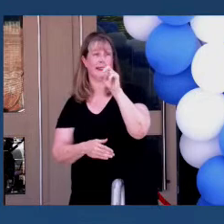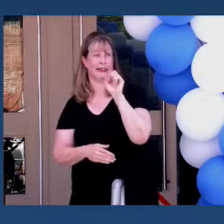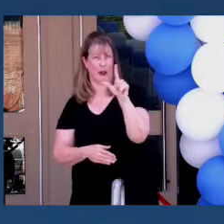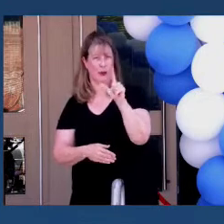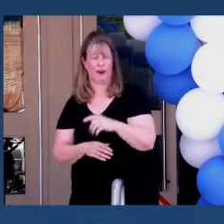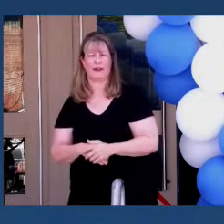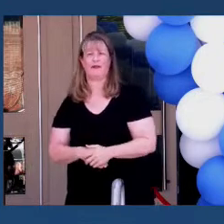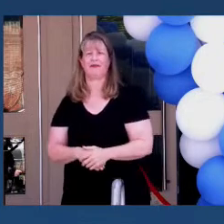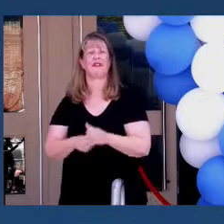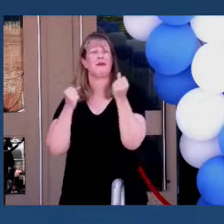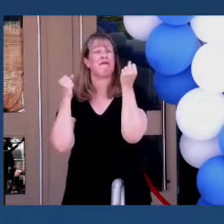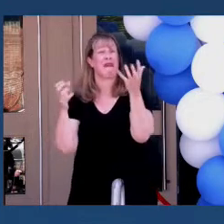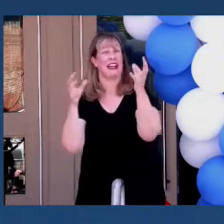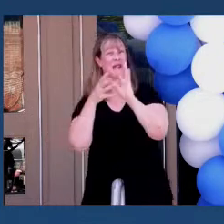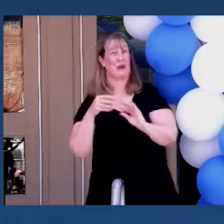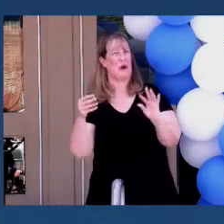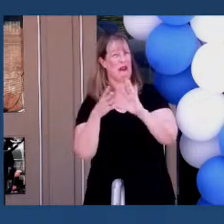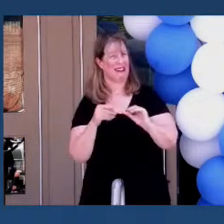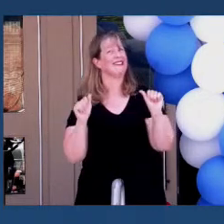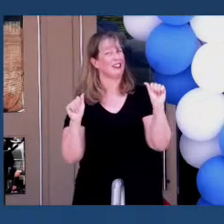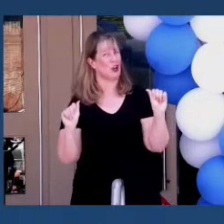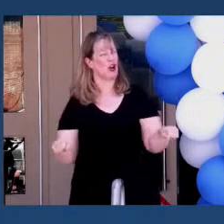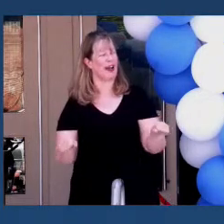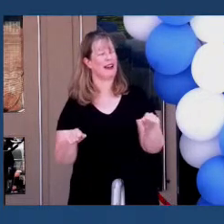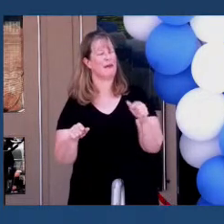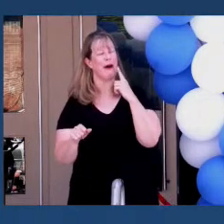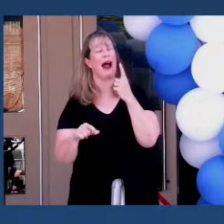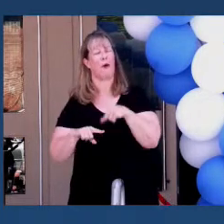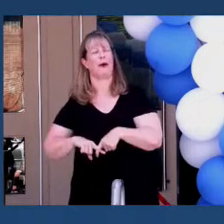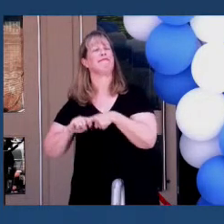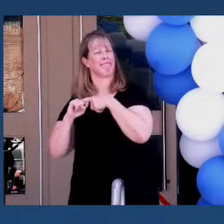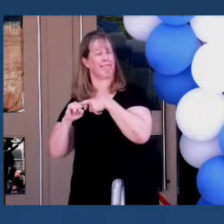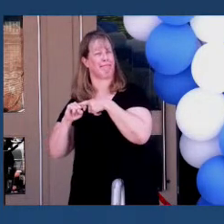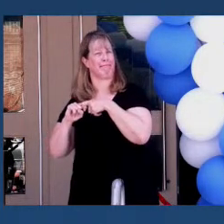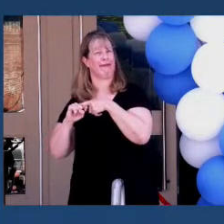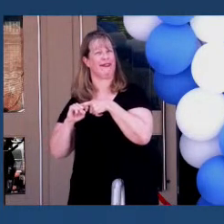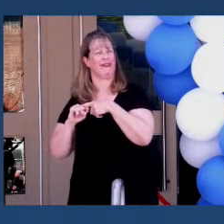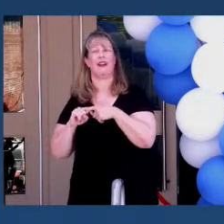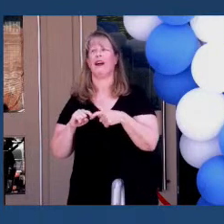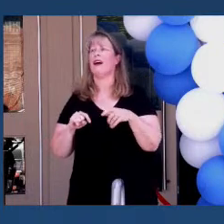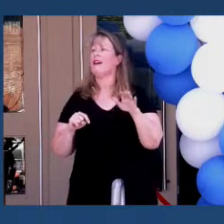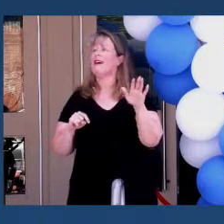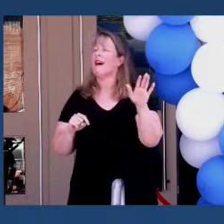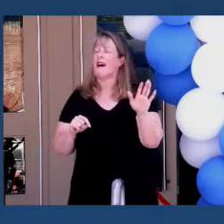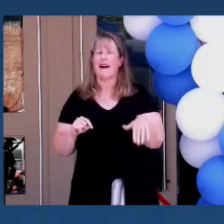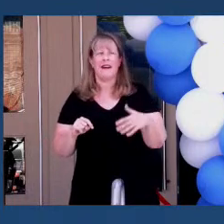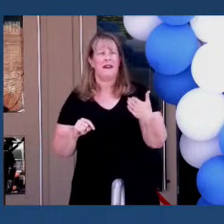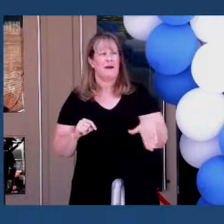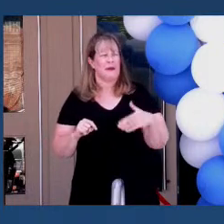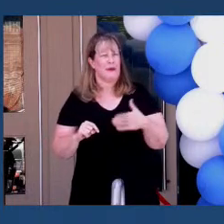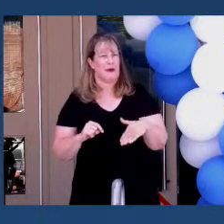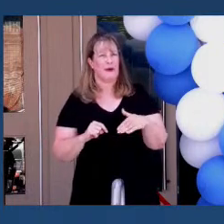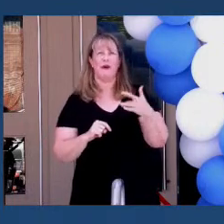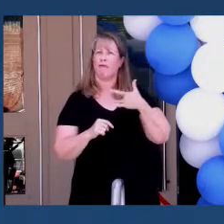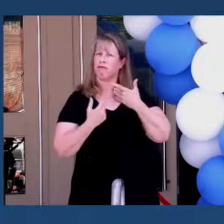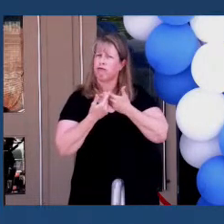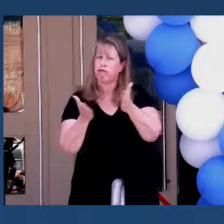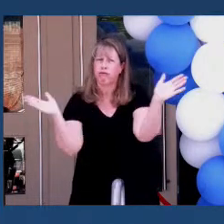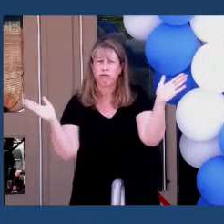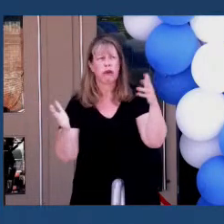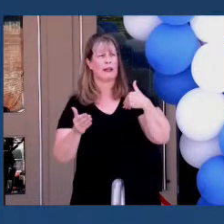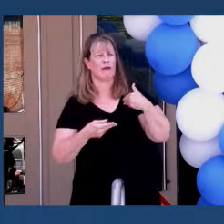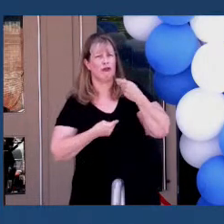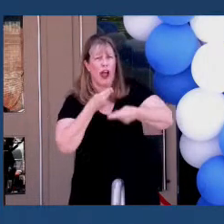stories I could tell, but I will save you. I was stunned at how open-hearted, determined, generous,